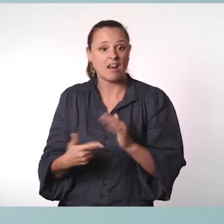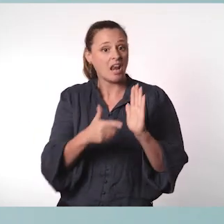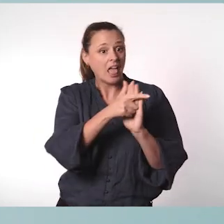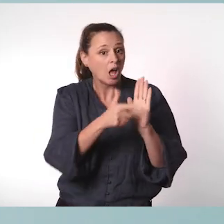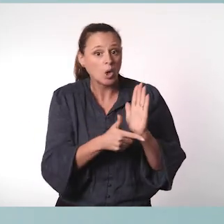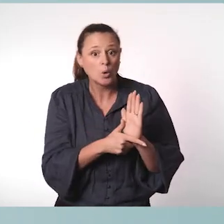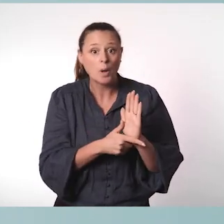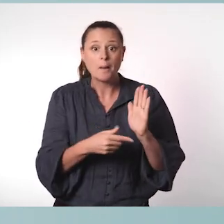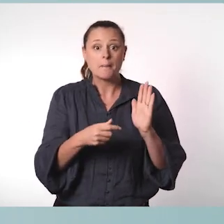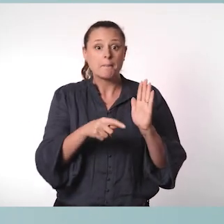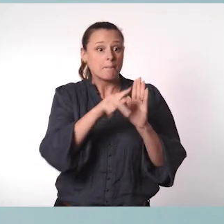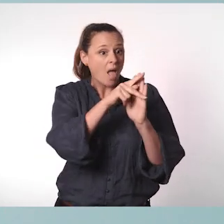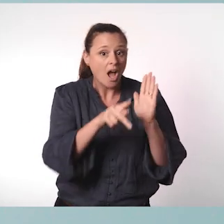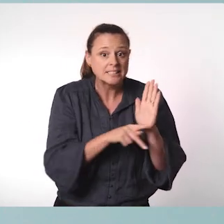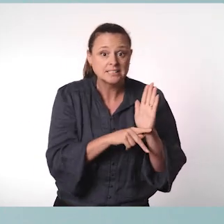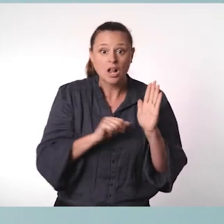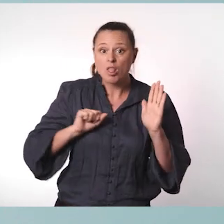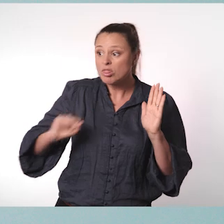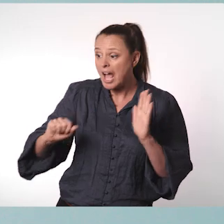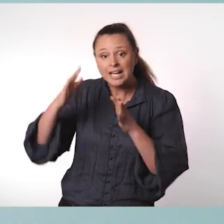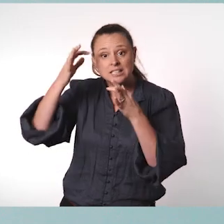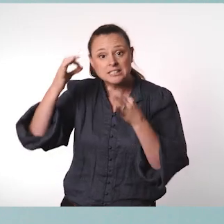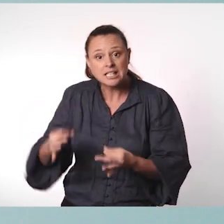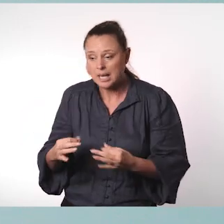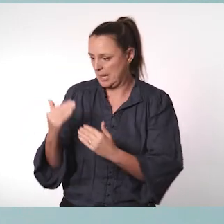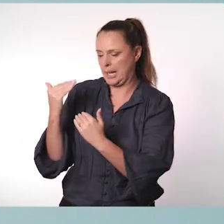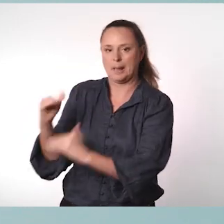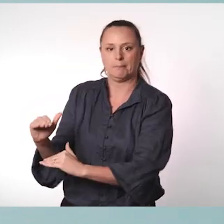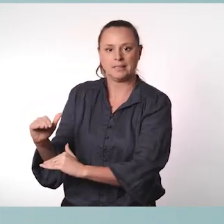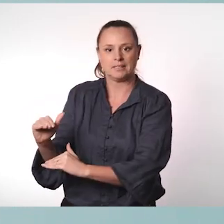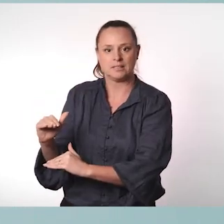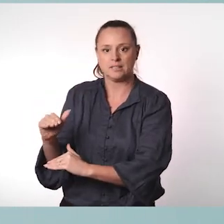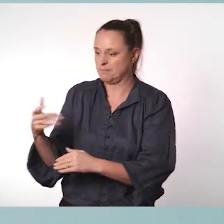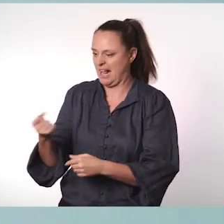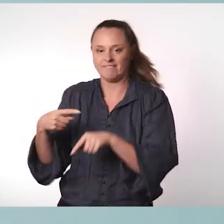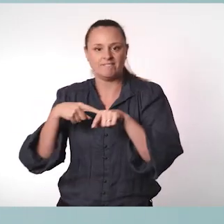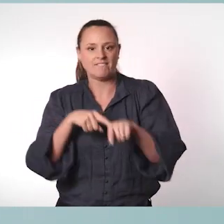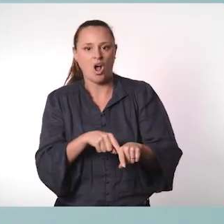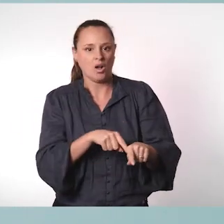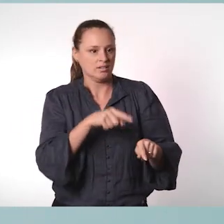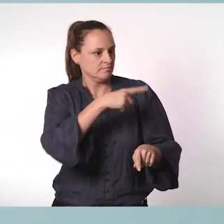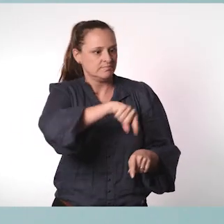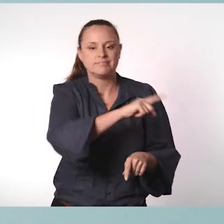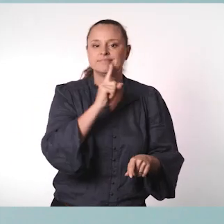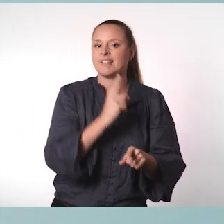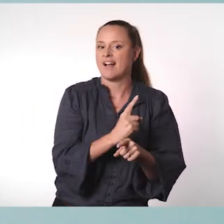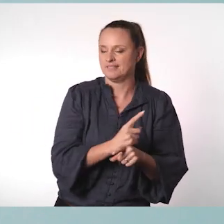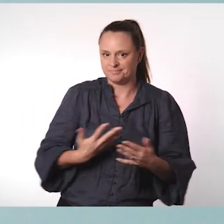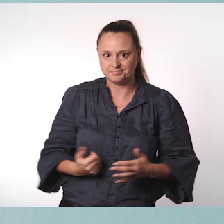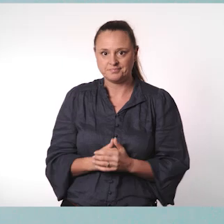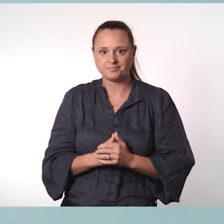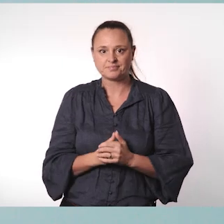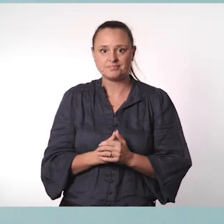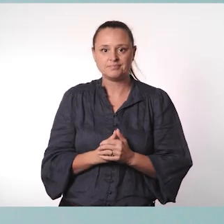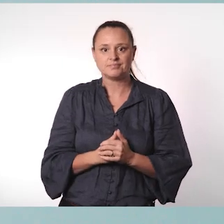own choices, leaving them dependent on others like carers, guardians, and even policymakers. Making your own